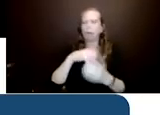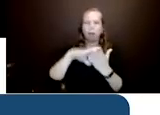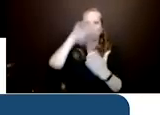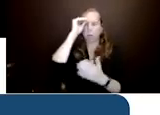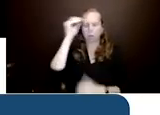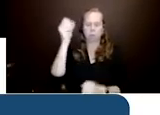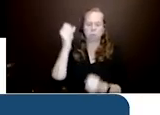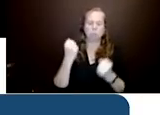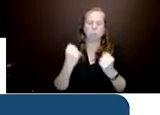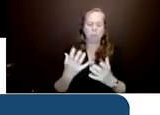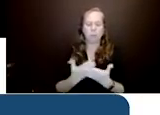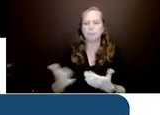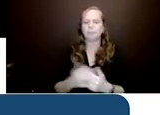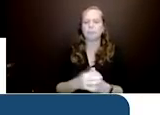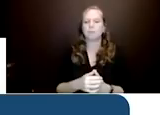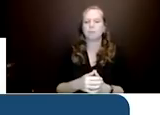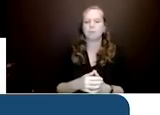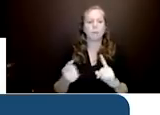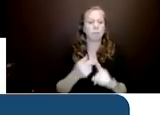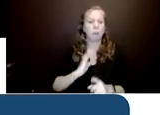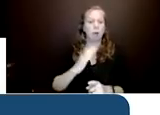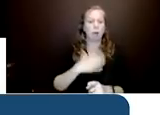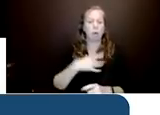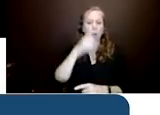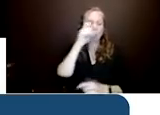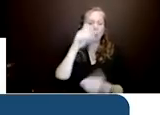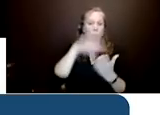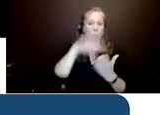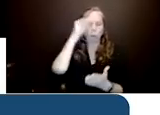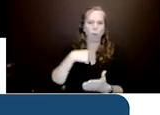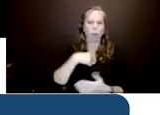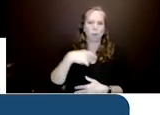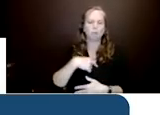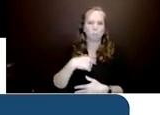Amaker mentioned, from our summer learning experience.